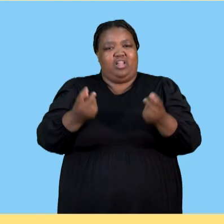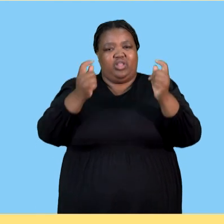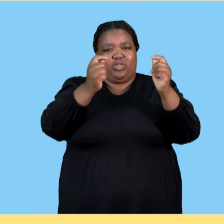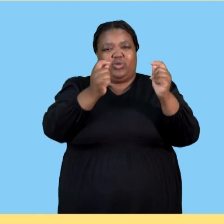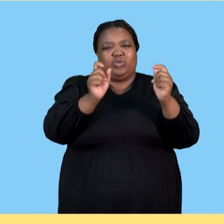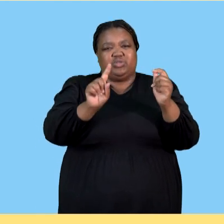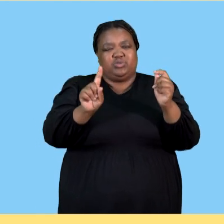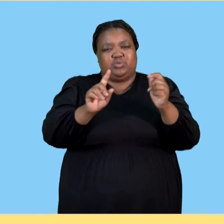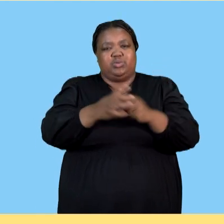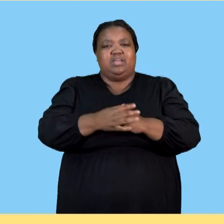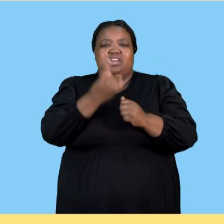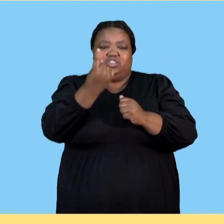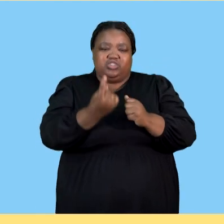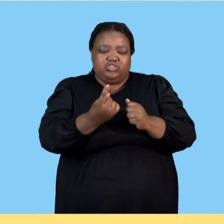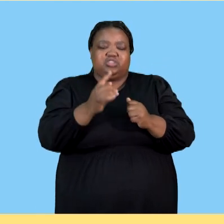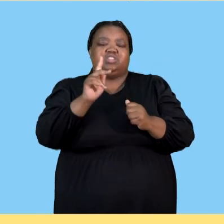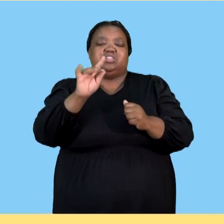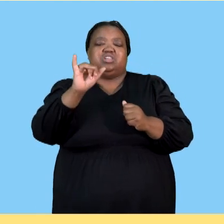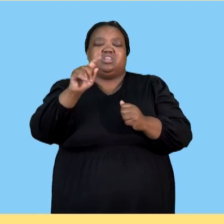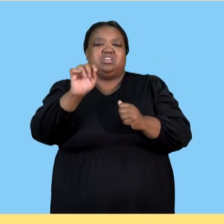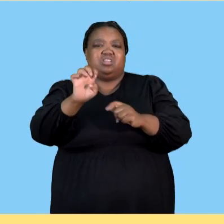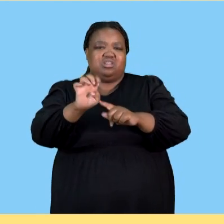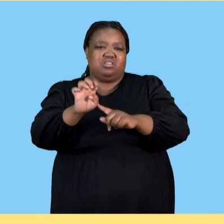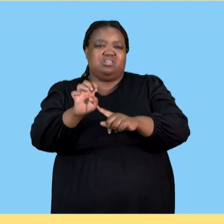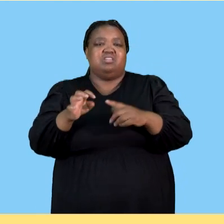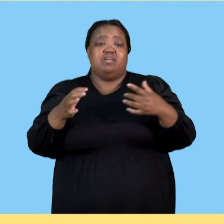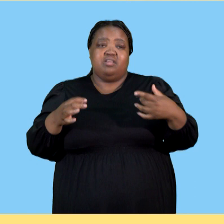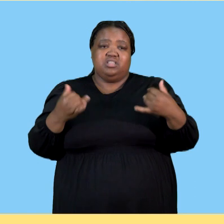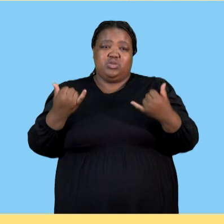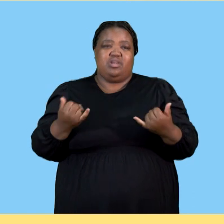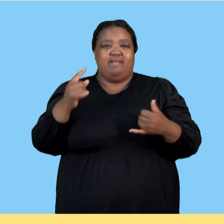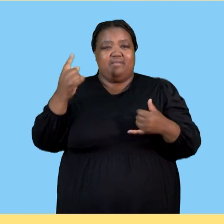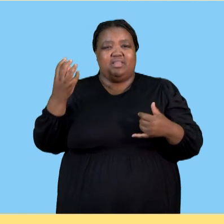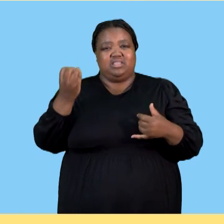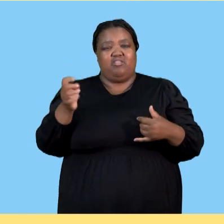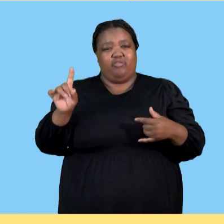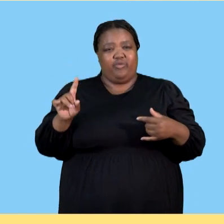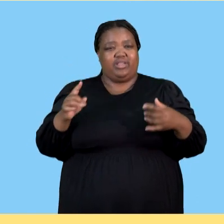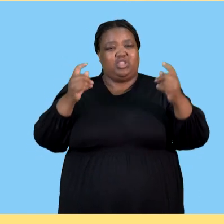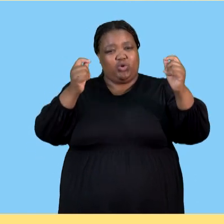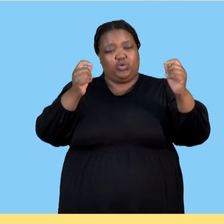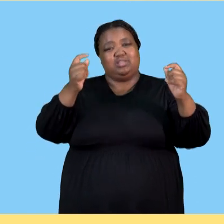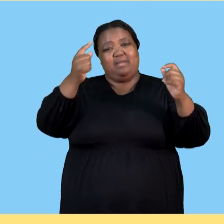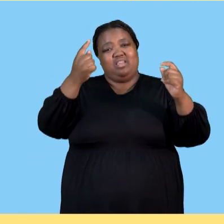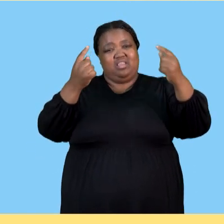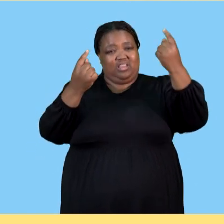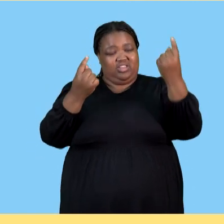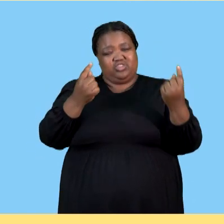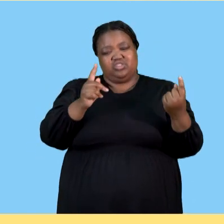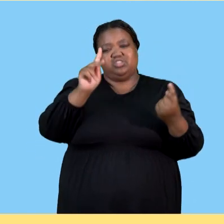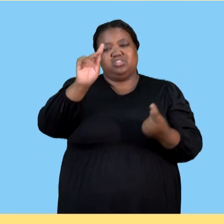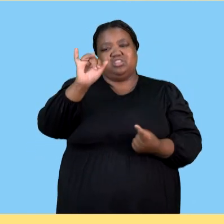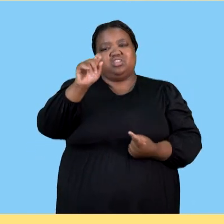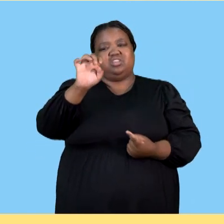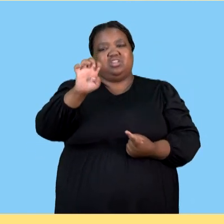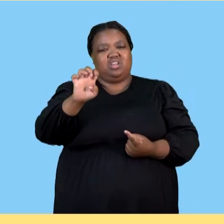So we know the first thing that we have is the cost per kite here, and the material cost per